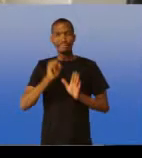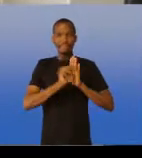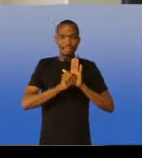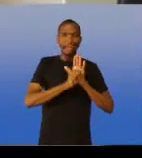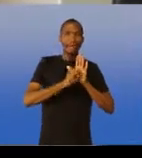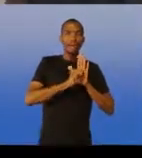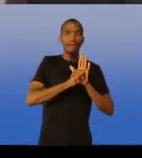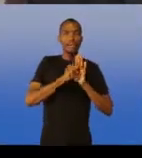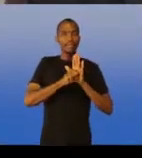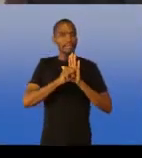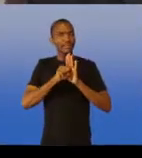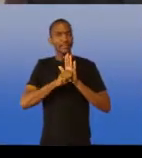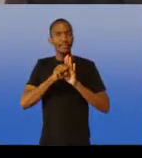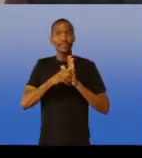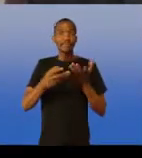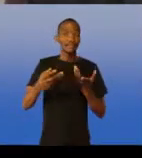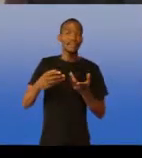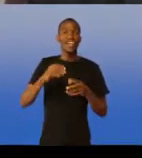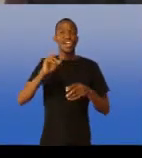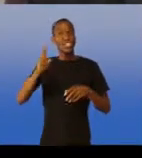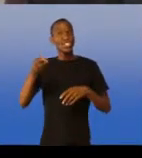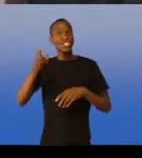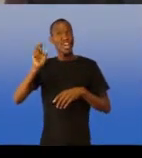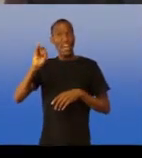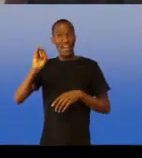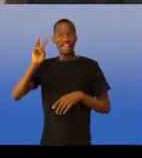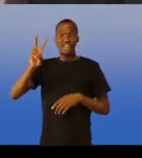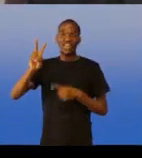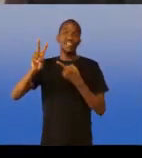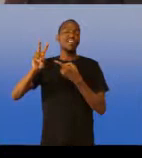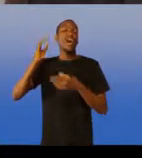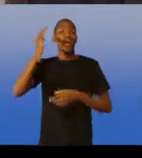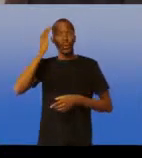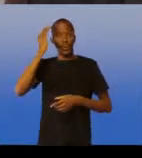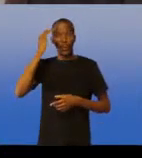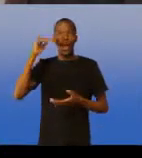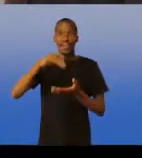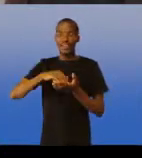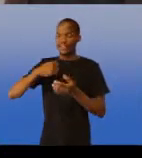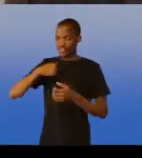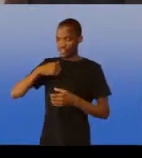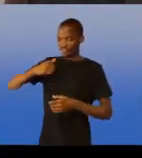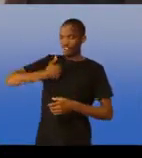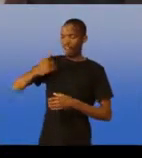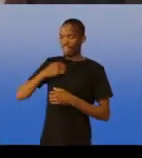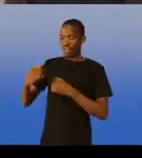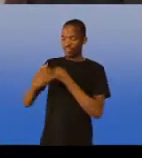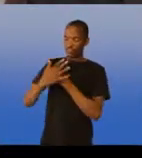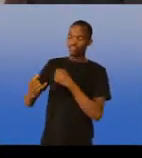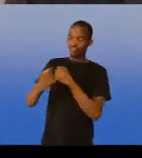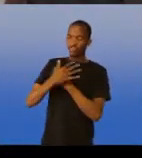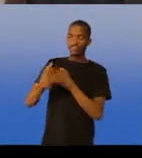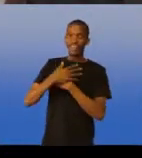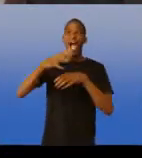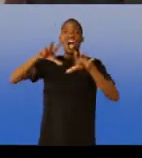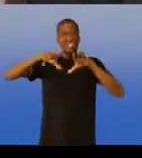di-symptoms tsa HIV ke ne ke setse ke ikhansetse ke amogetse seemo sa me